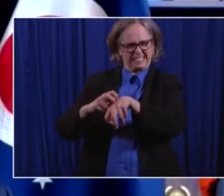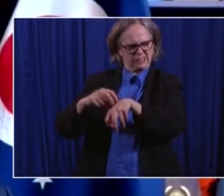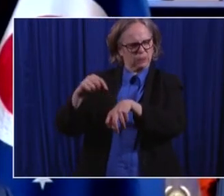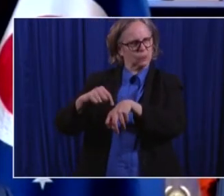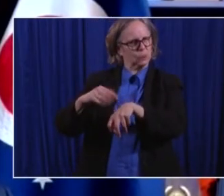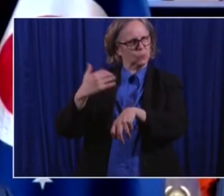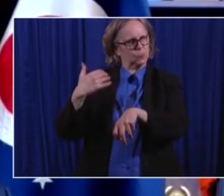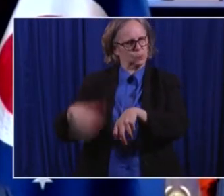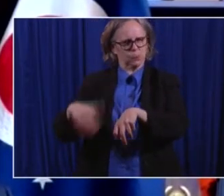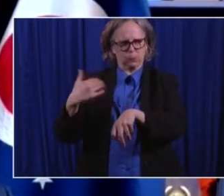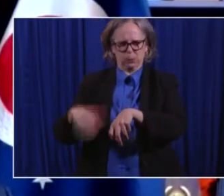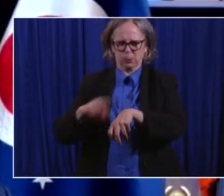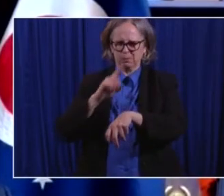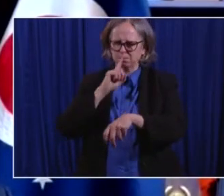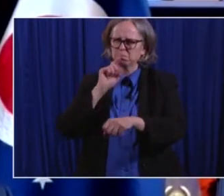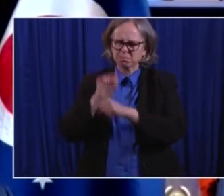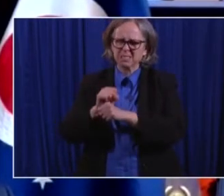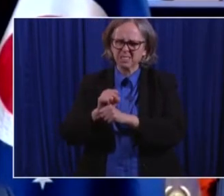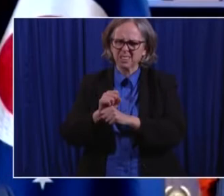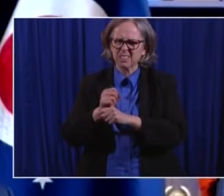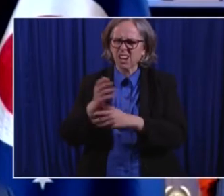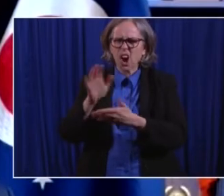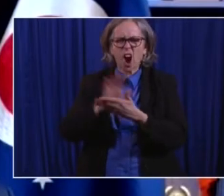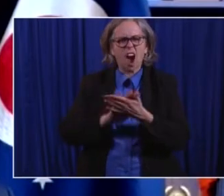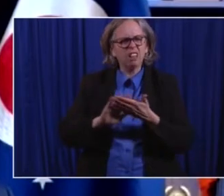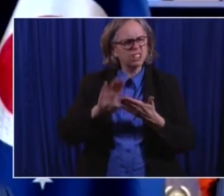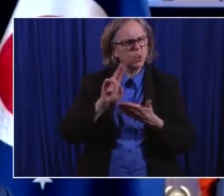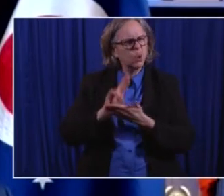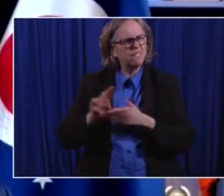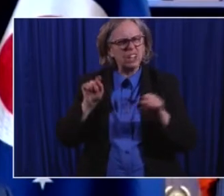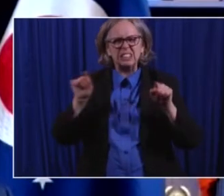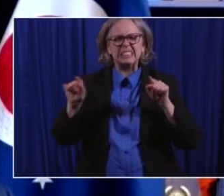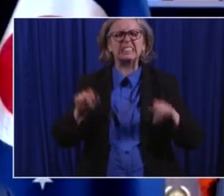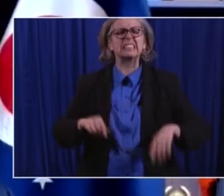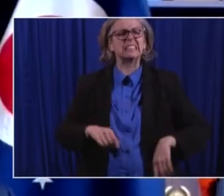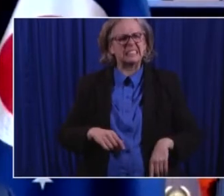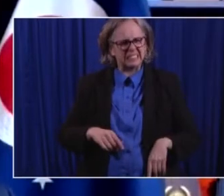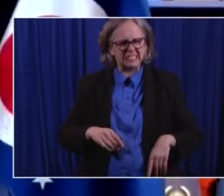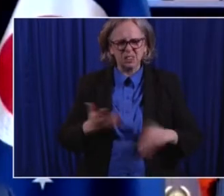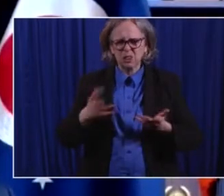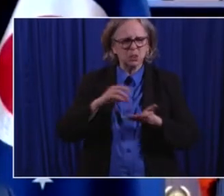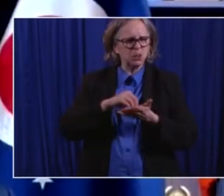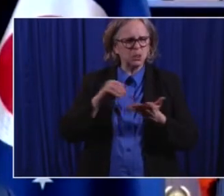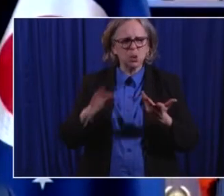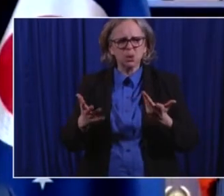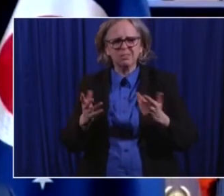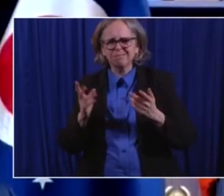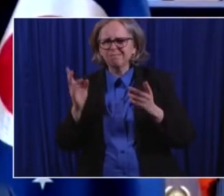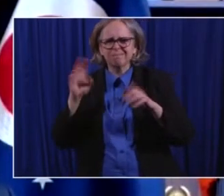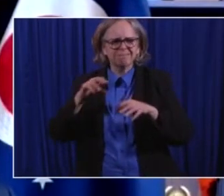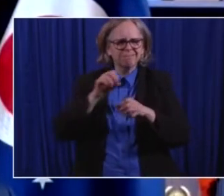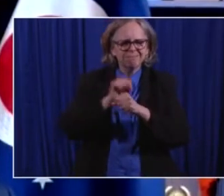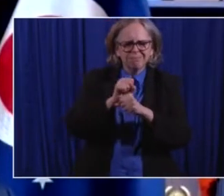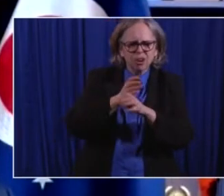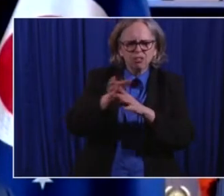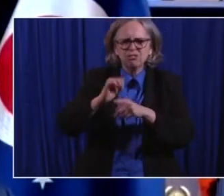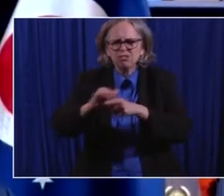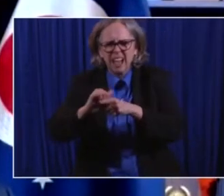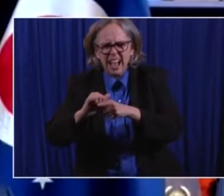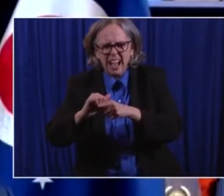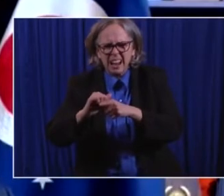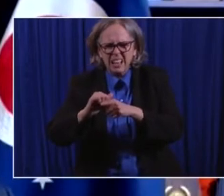education and the number of students who were earning industry credentials, earning college degrees. And we know that's